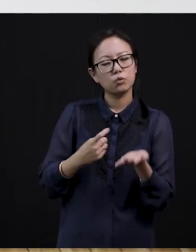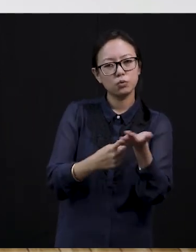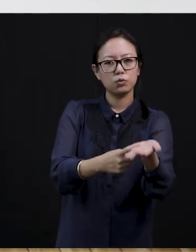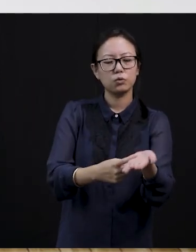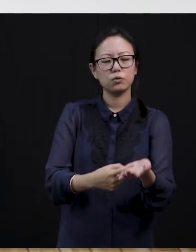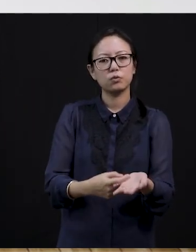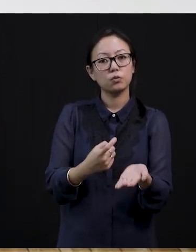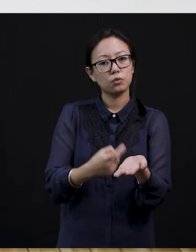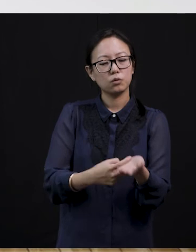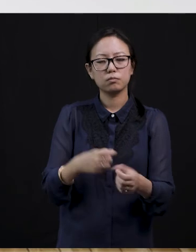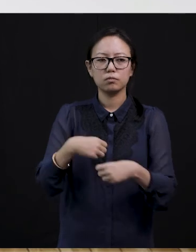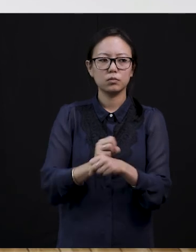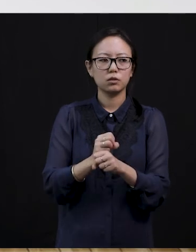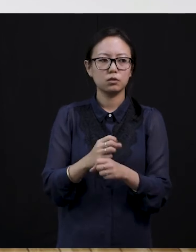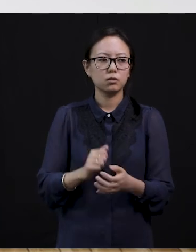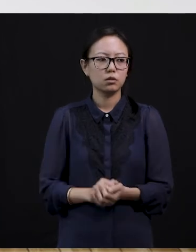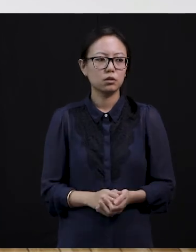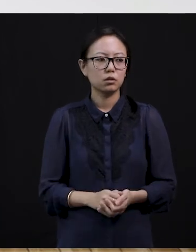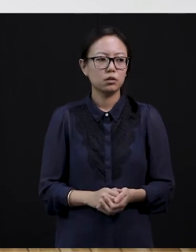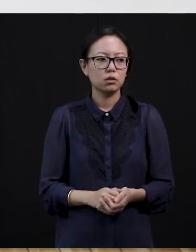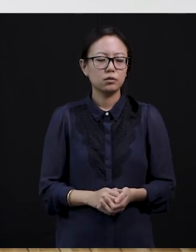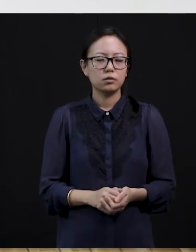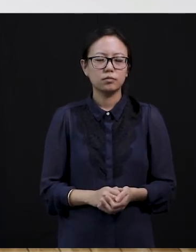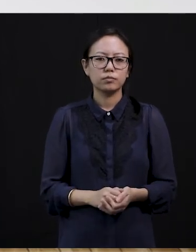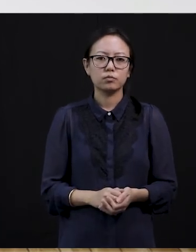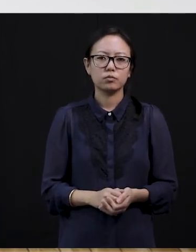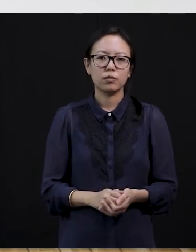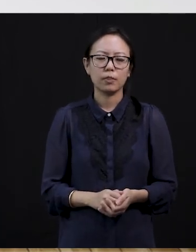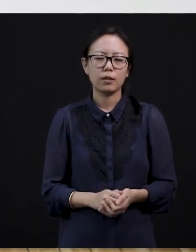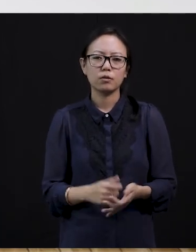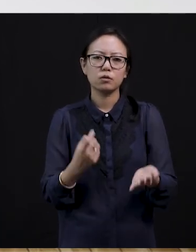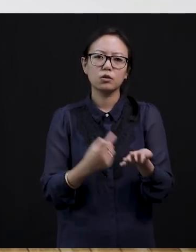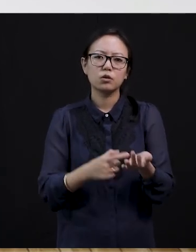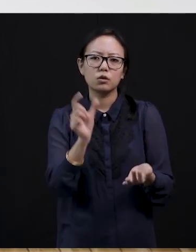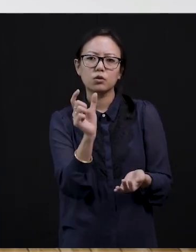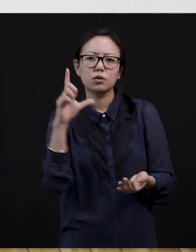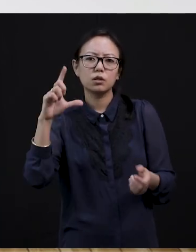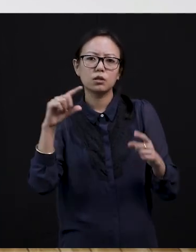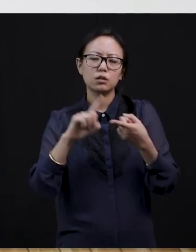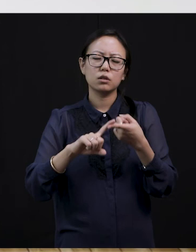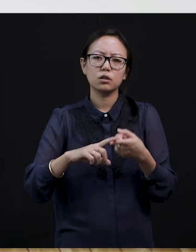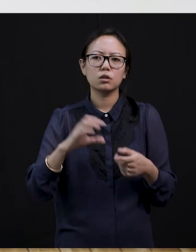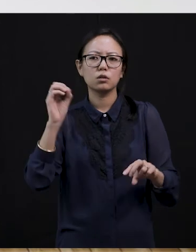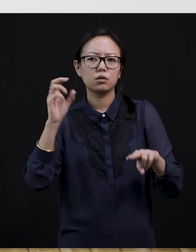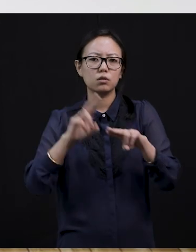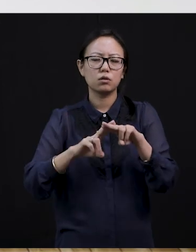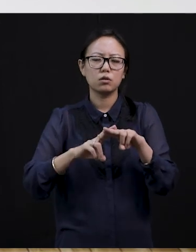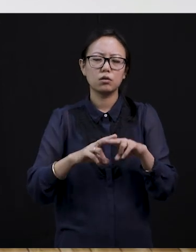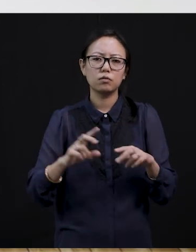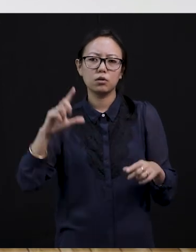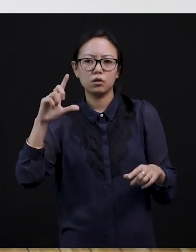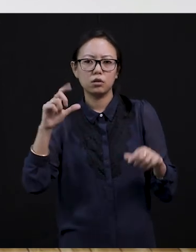all citizens as equal in the eye of law. It was rule of law. That was the first thing that started